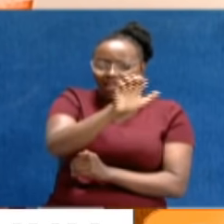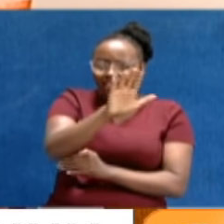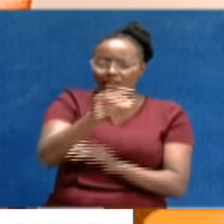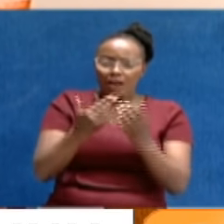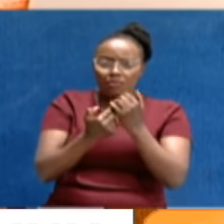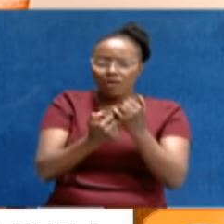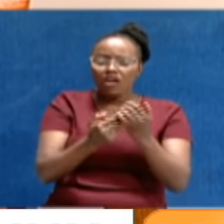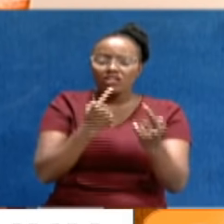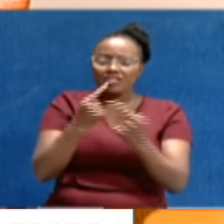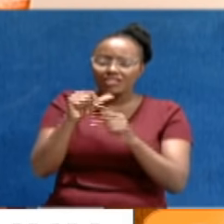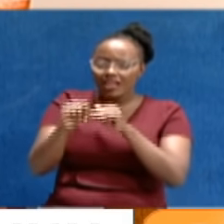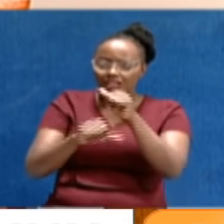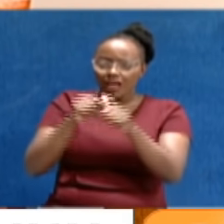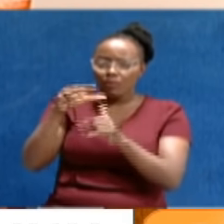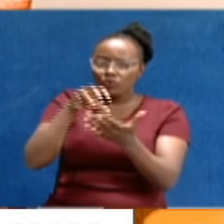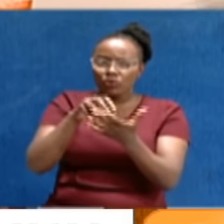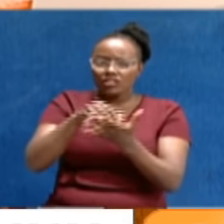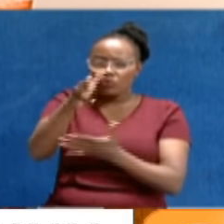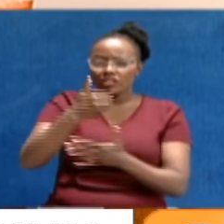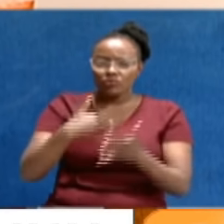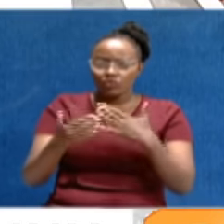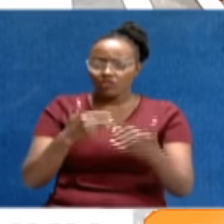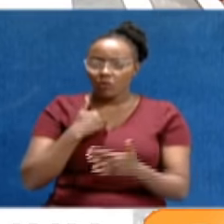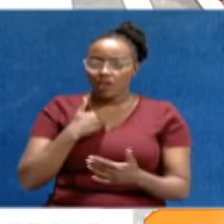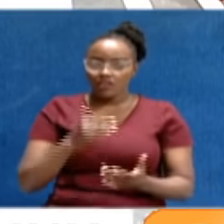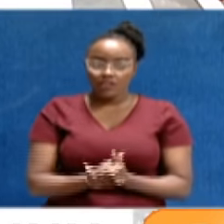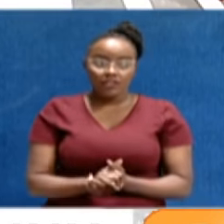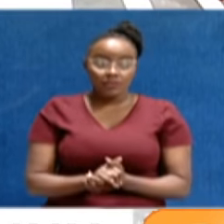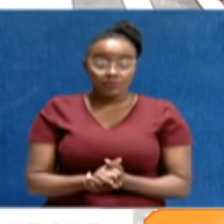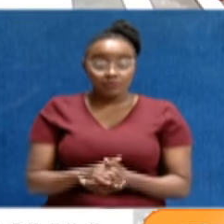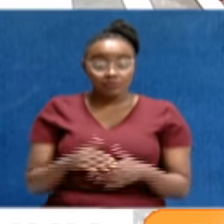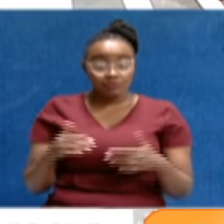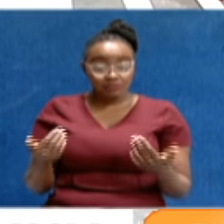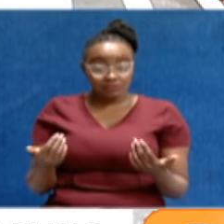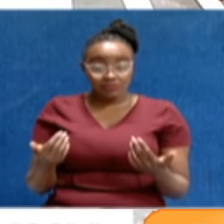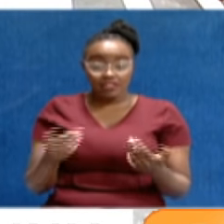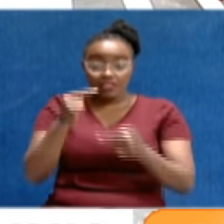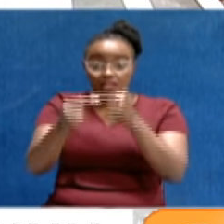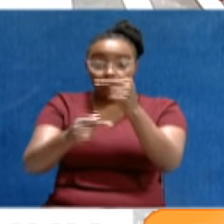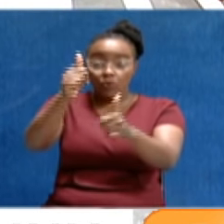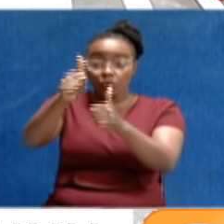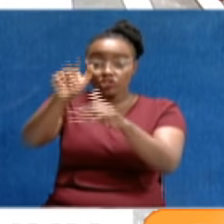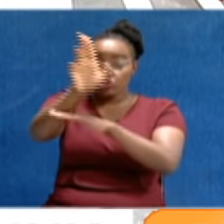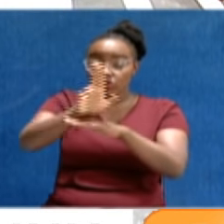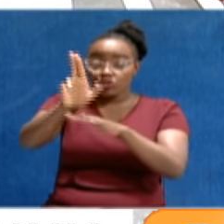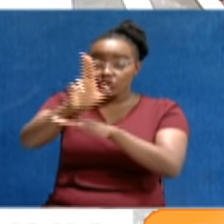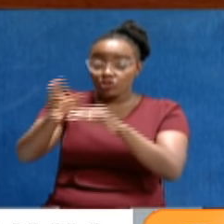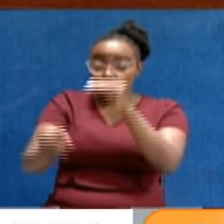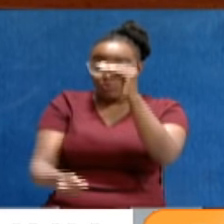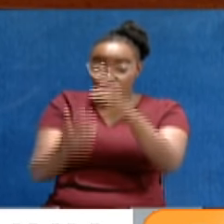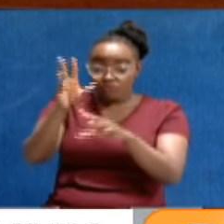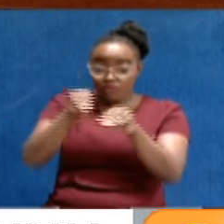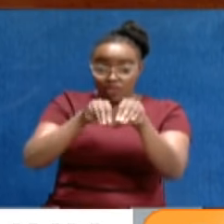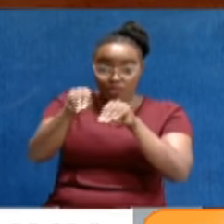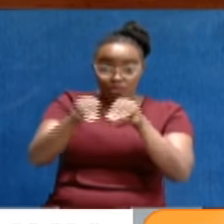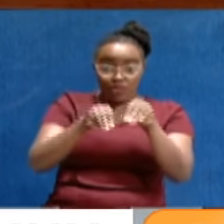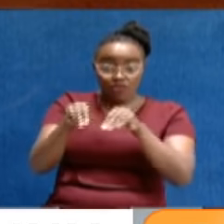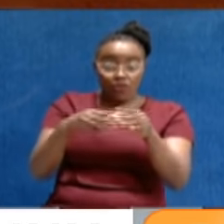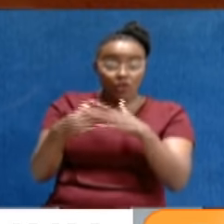partners discuss the content? You know, very good. The process through which you use to come up with